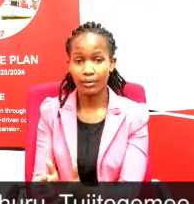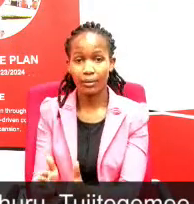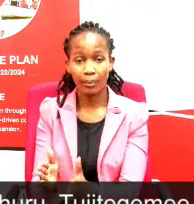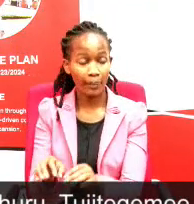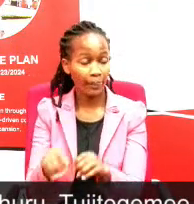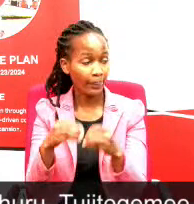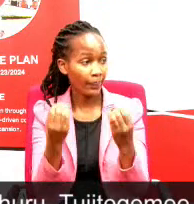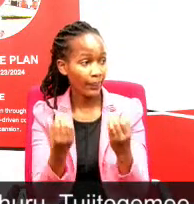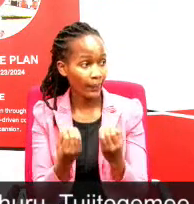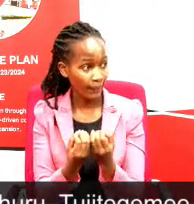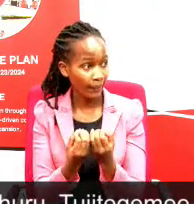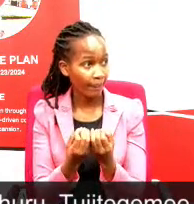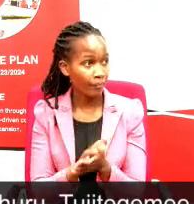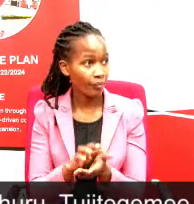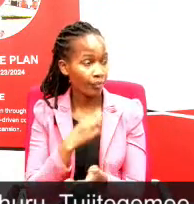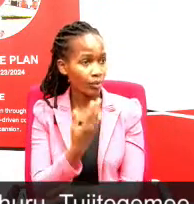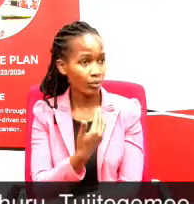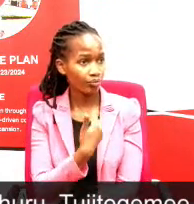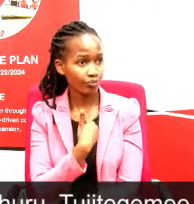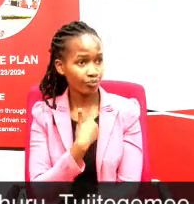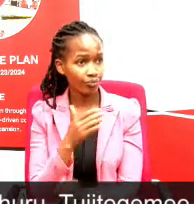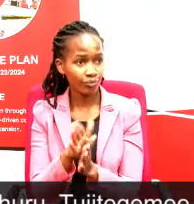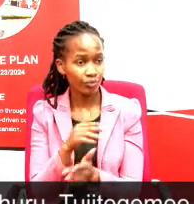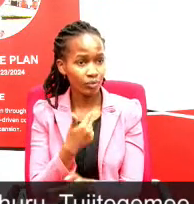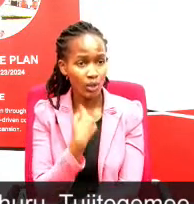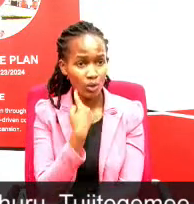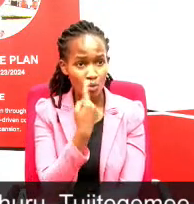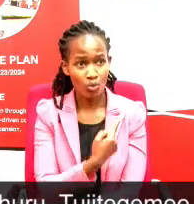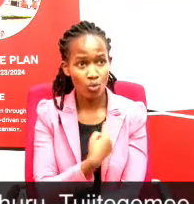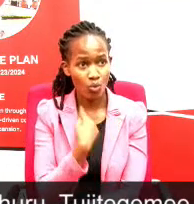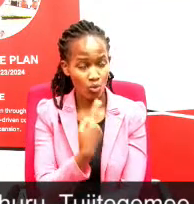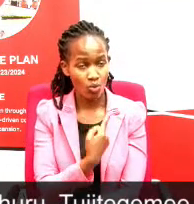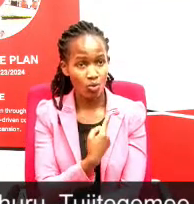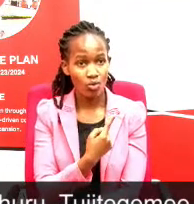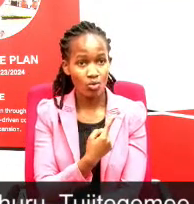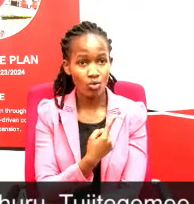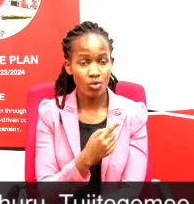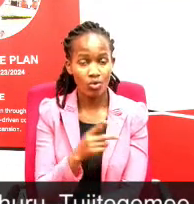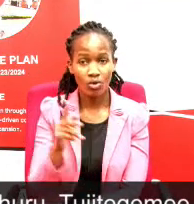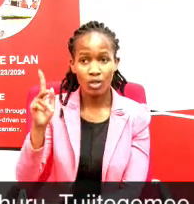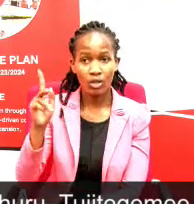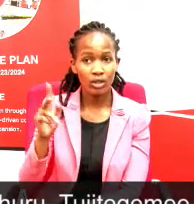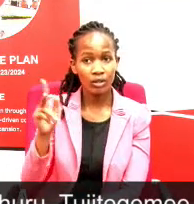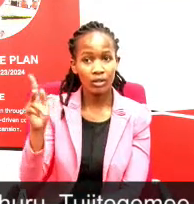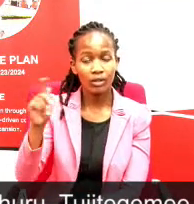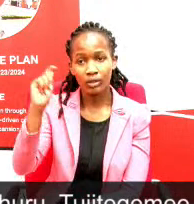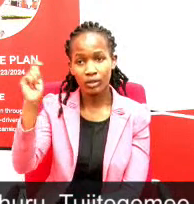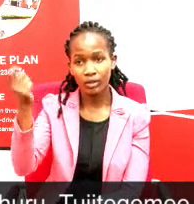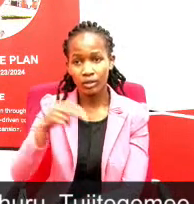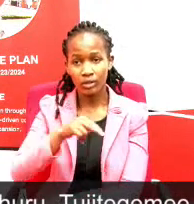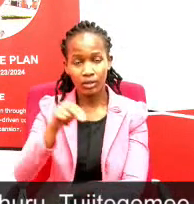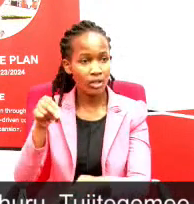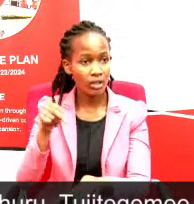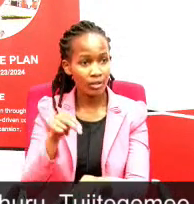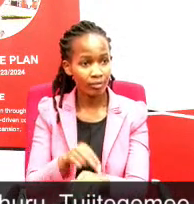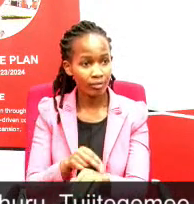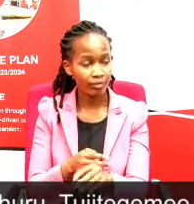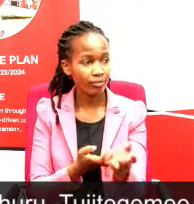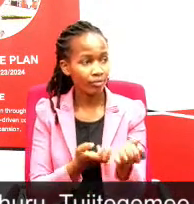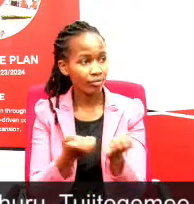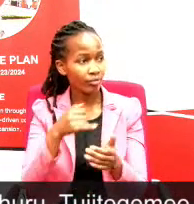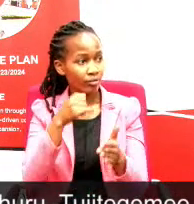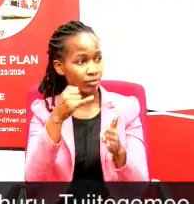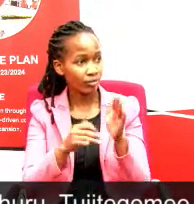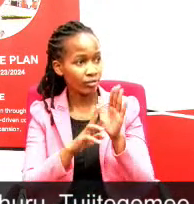stakeholder organizations. We have with us Kenya National Chamber of Commerce and